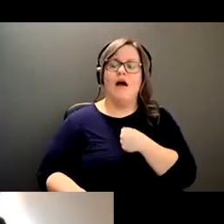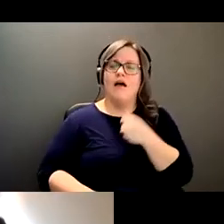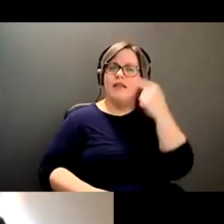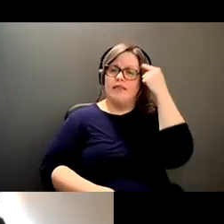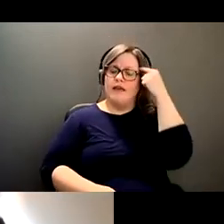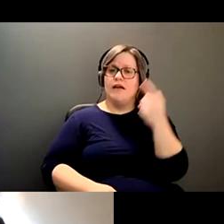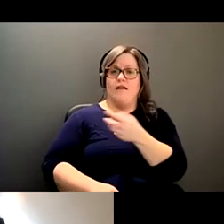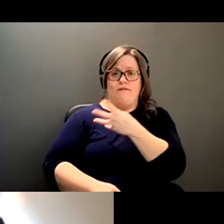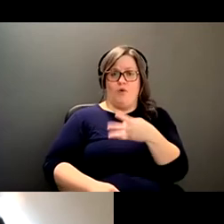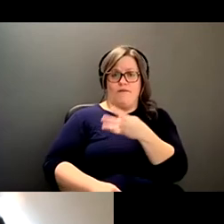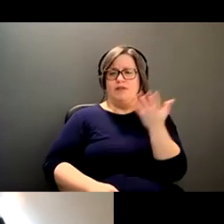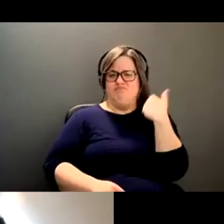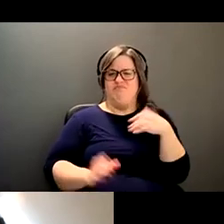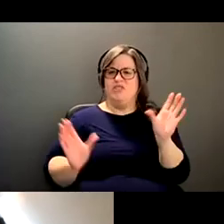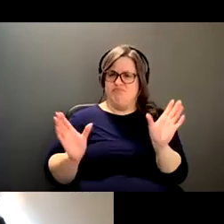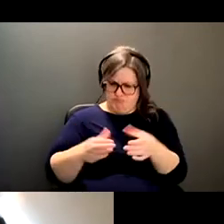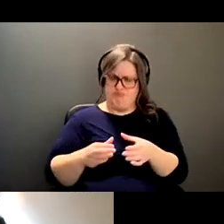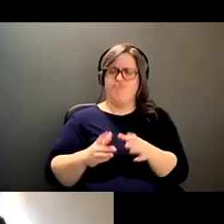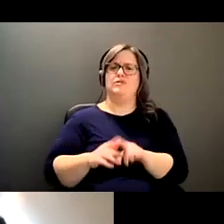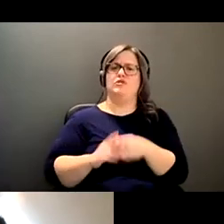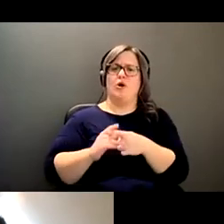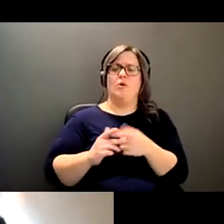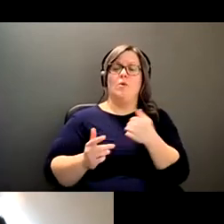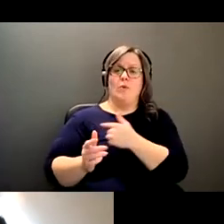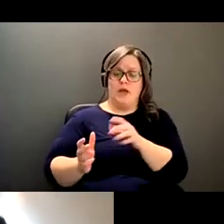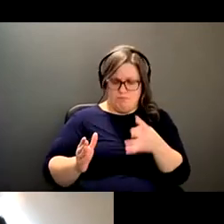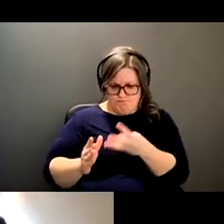we got together and we kind of agreed that we were just going to